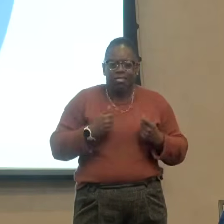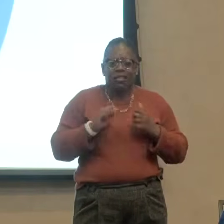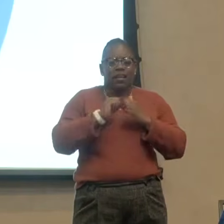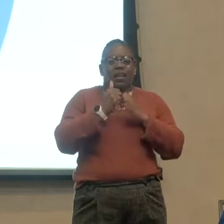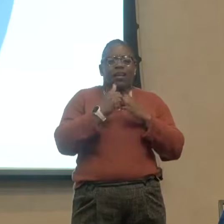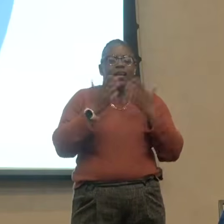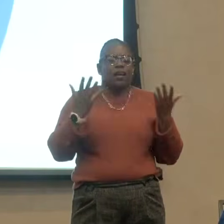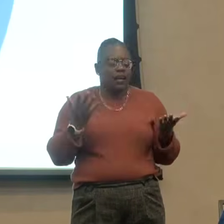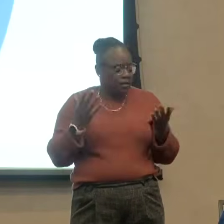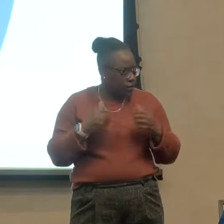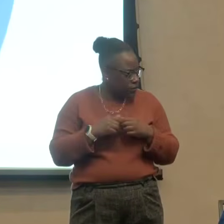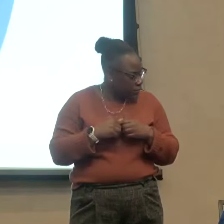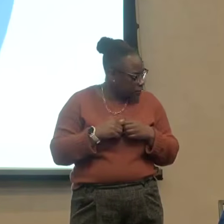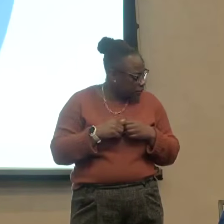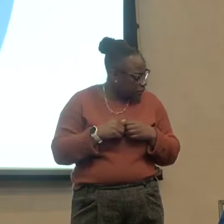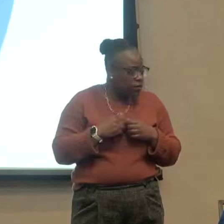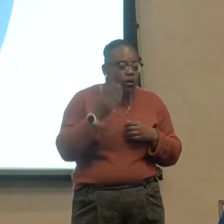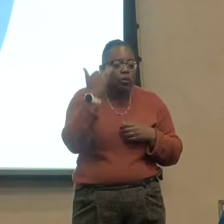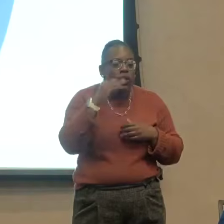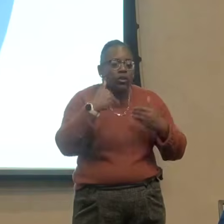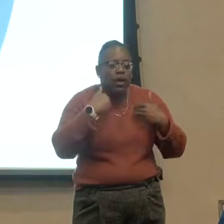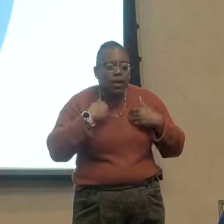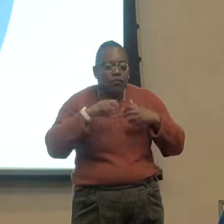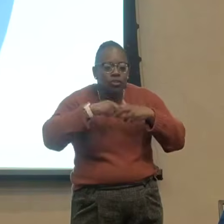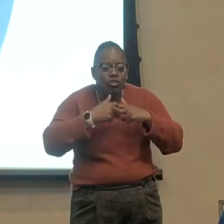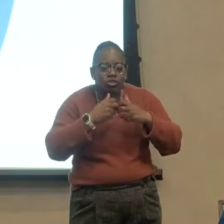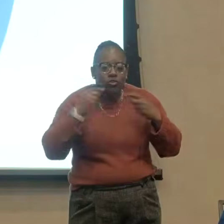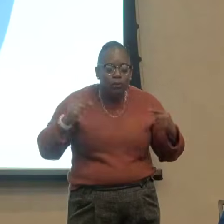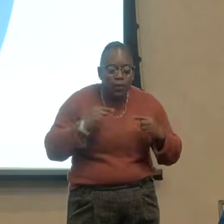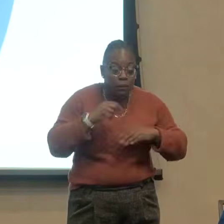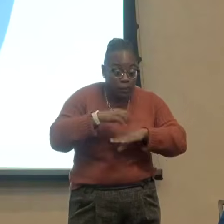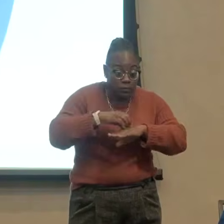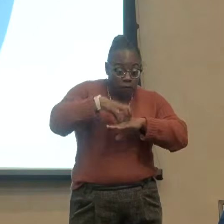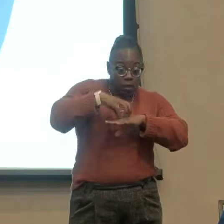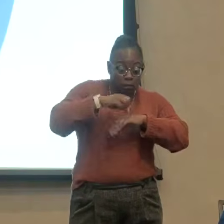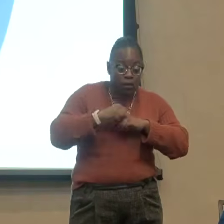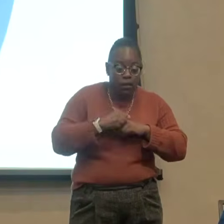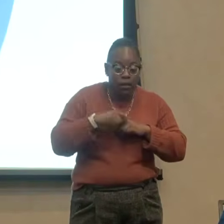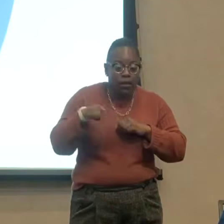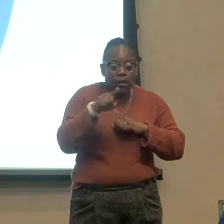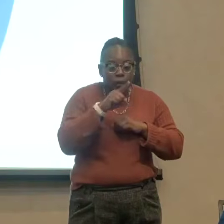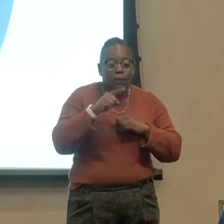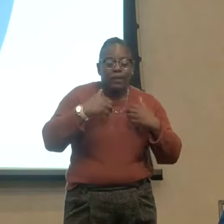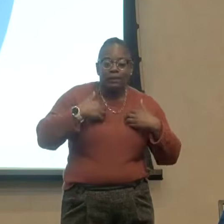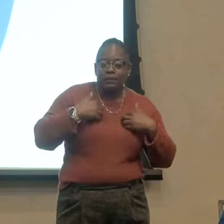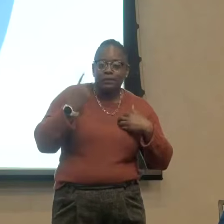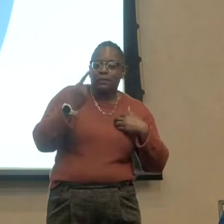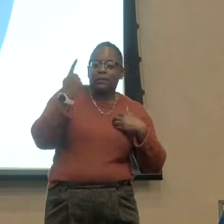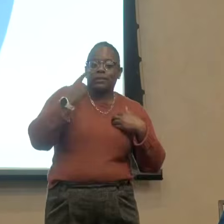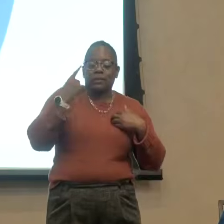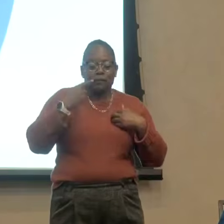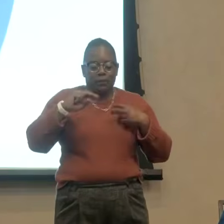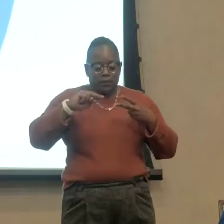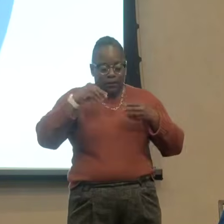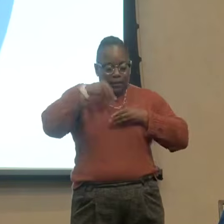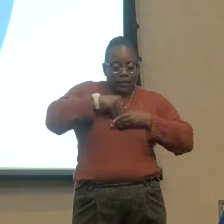NSAIDs don't work. So why do you have joint pain? Is it because you're inflamed? Is it because there's a mechanical